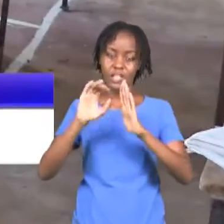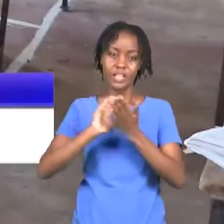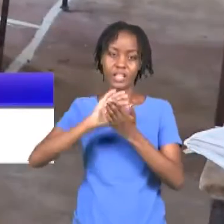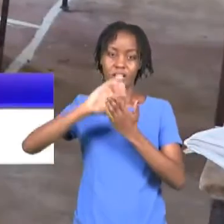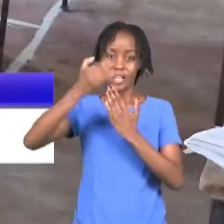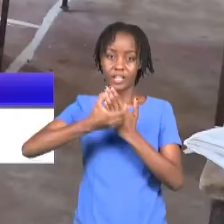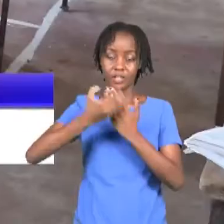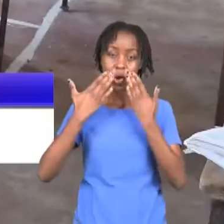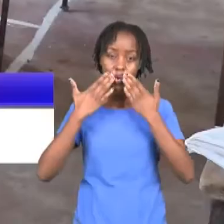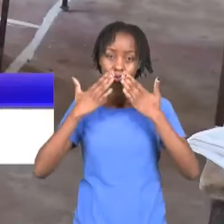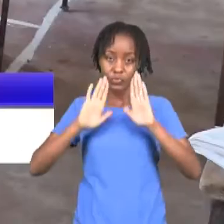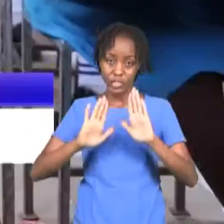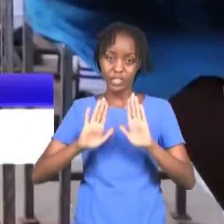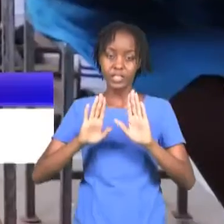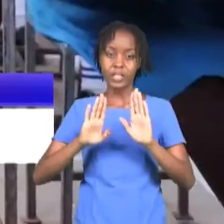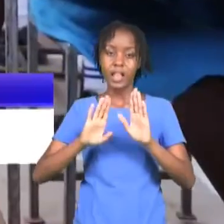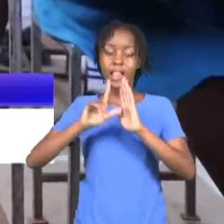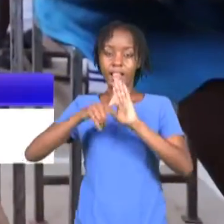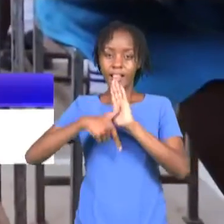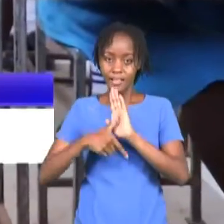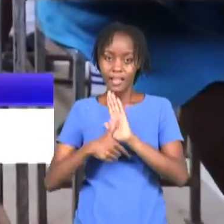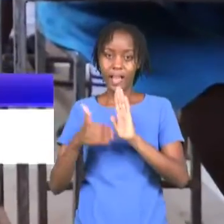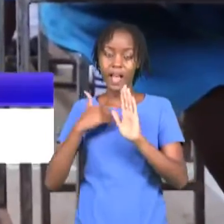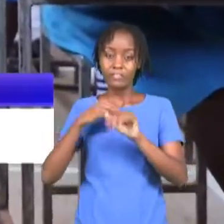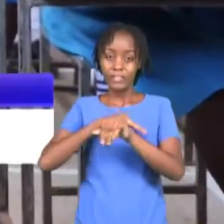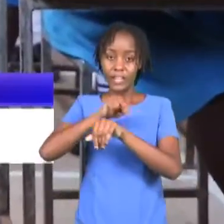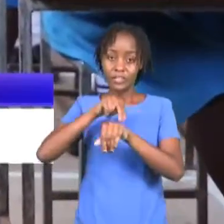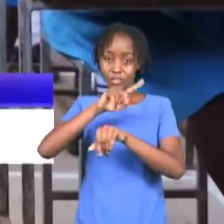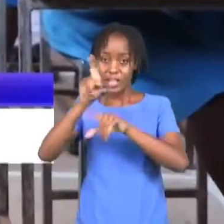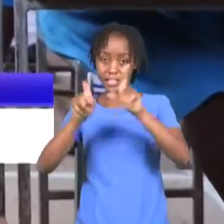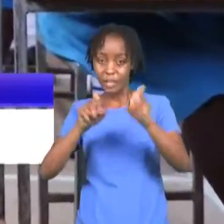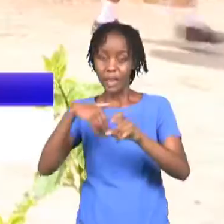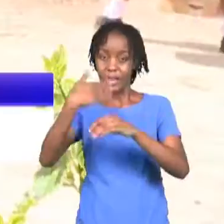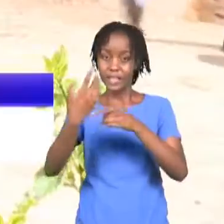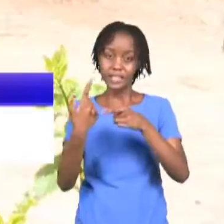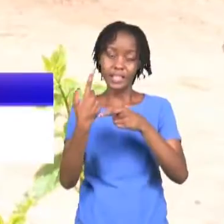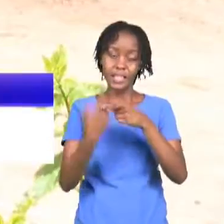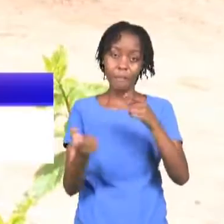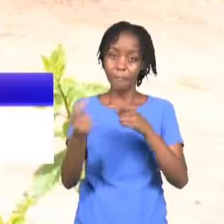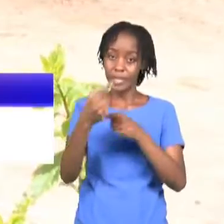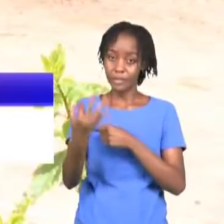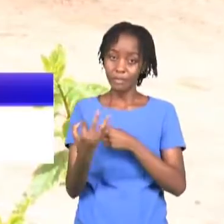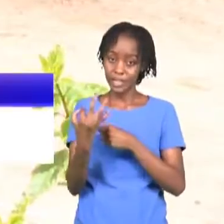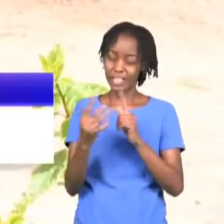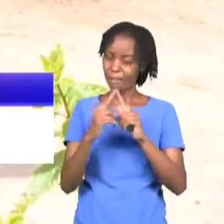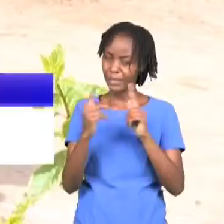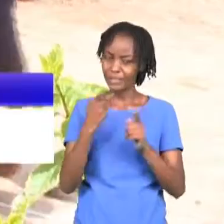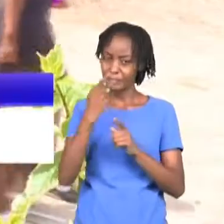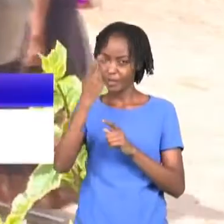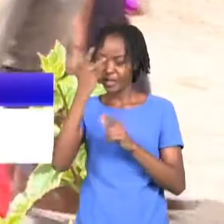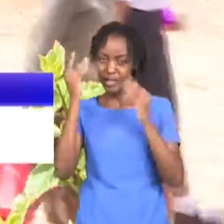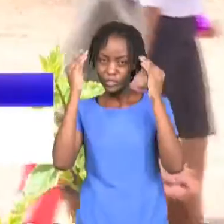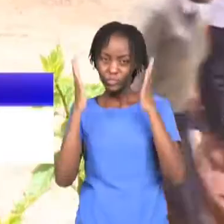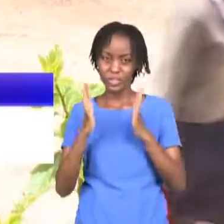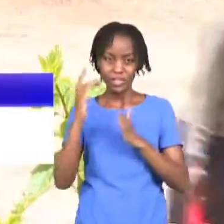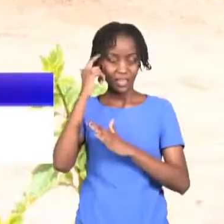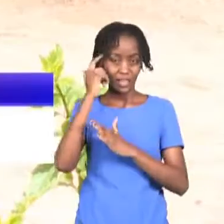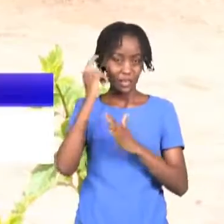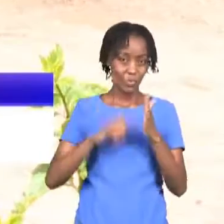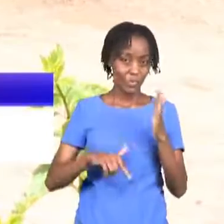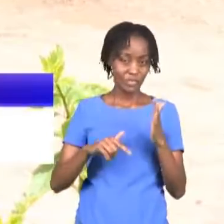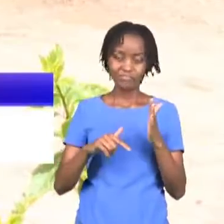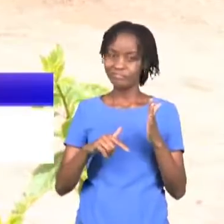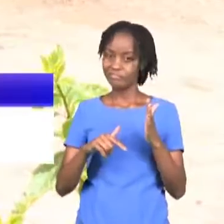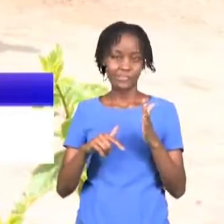deadline, as the national examinations are slated for March next year. Although the students and parents are of the opinion that the duration given